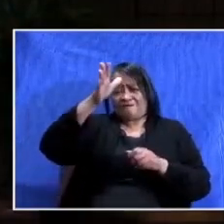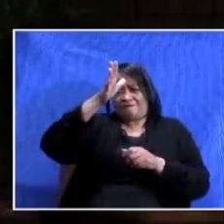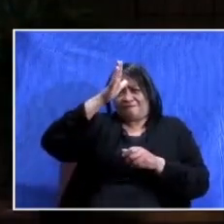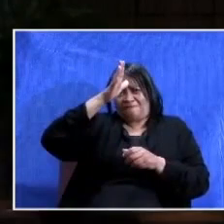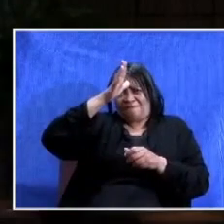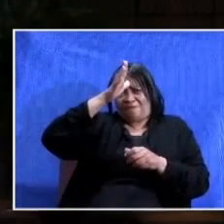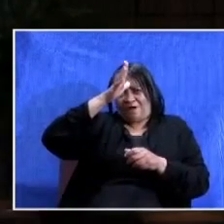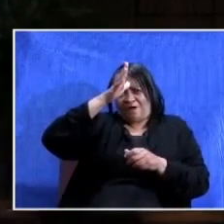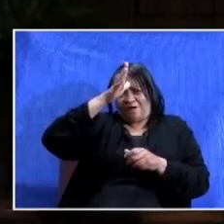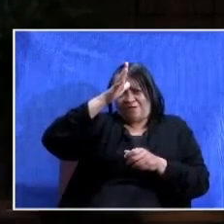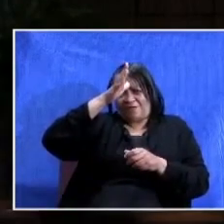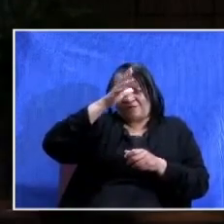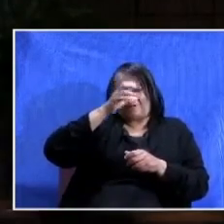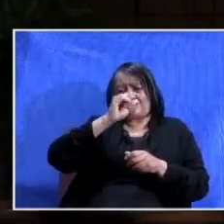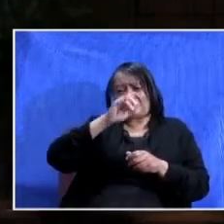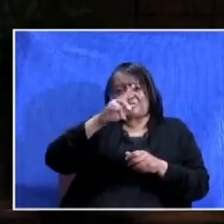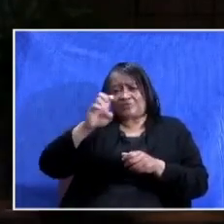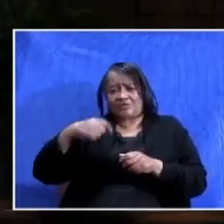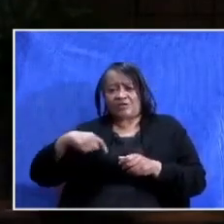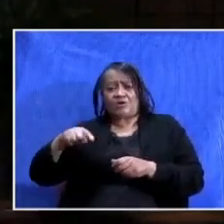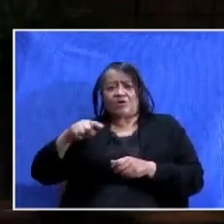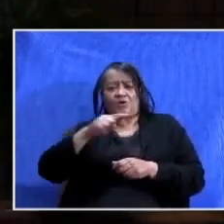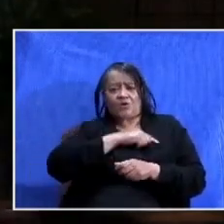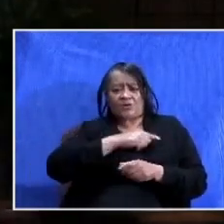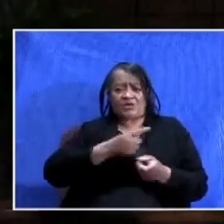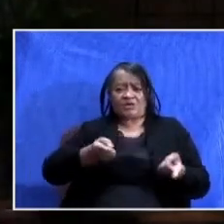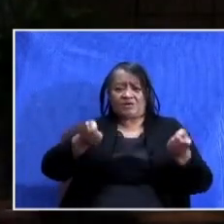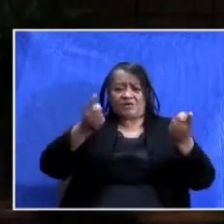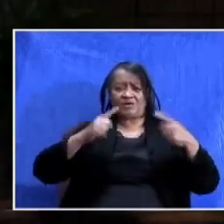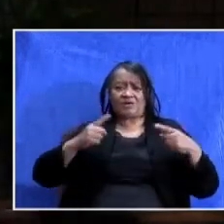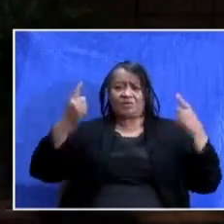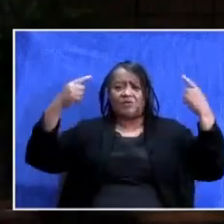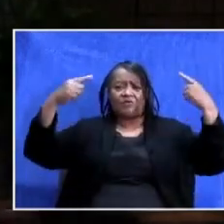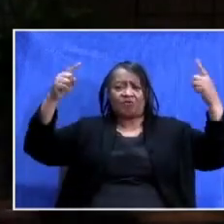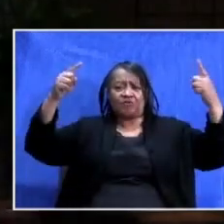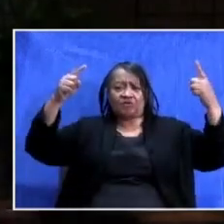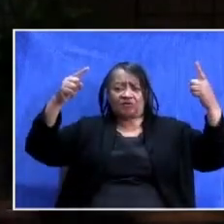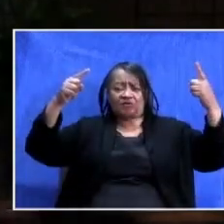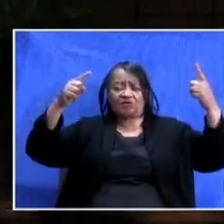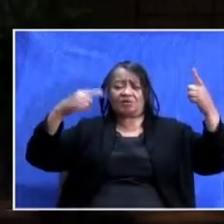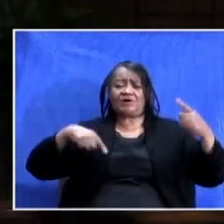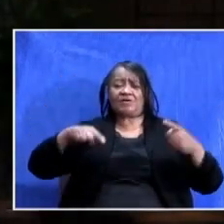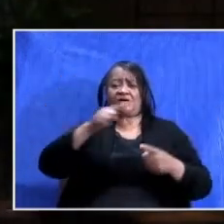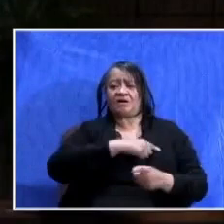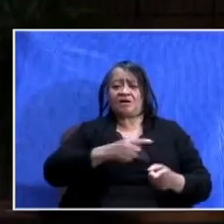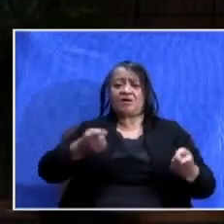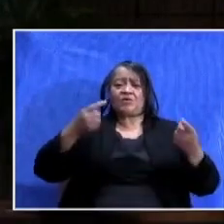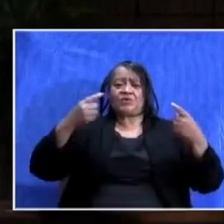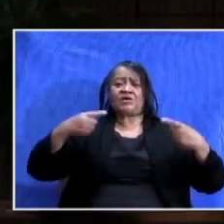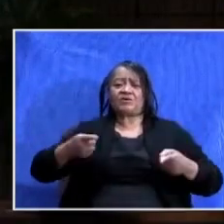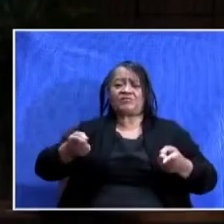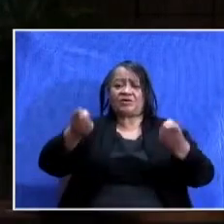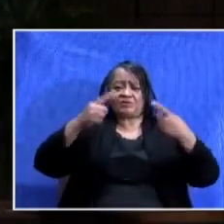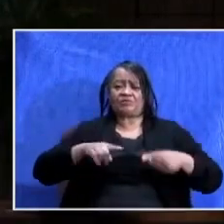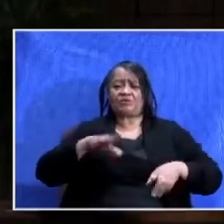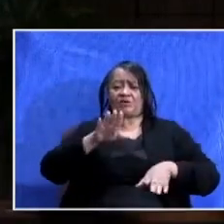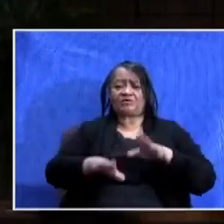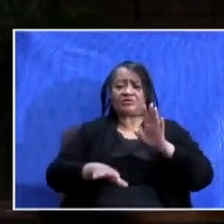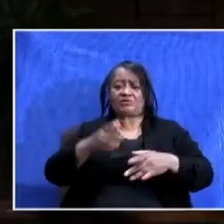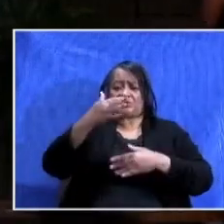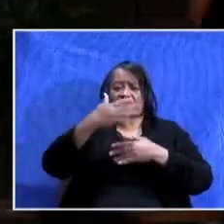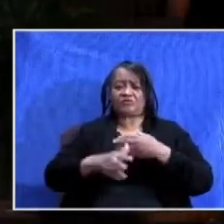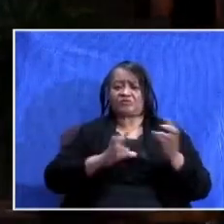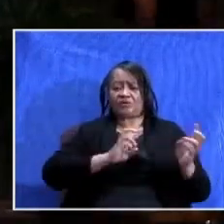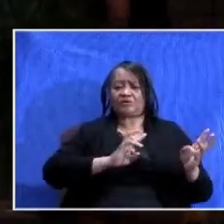over a trail that with tears has been watered. We have come treading our blood